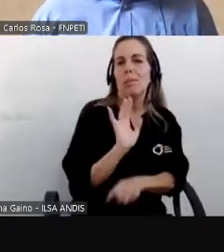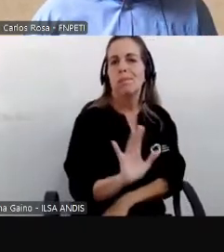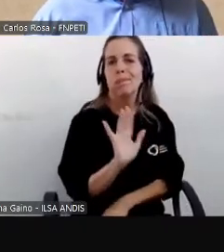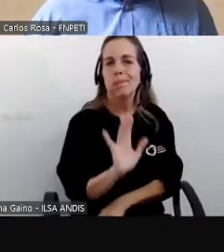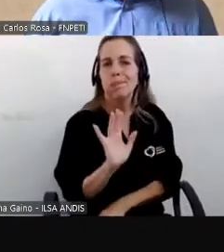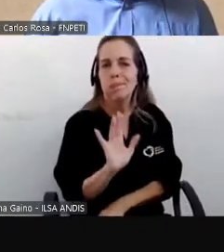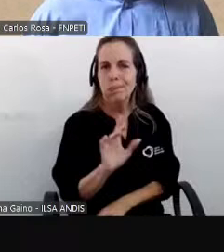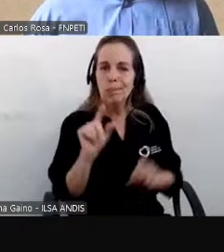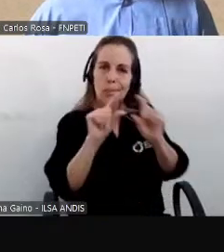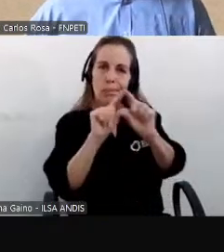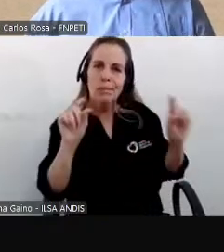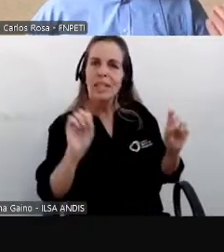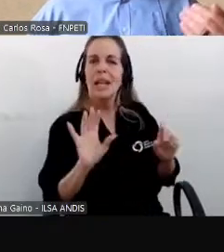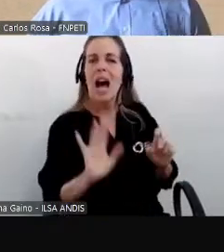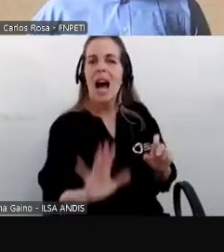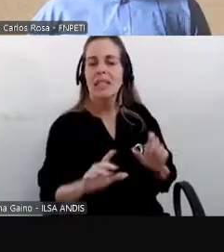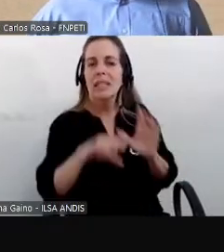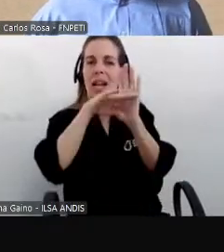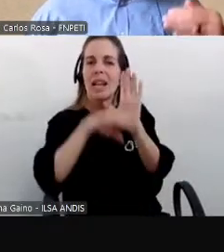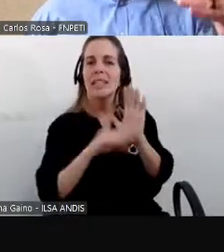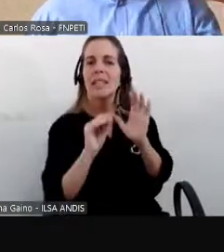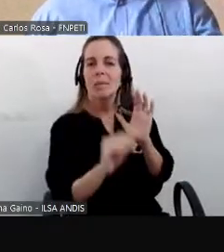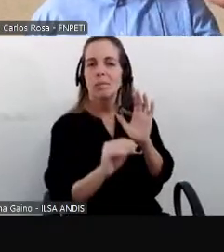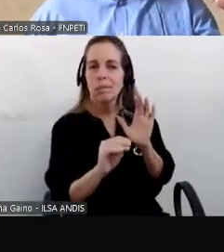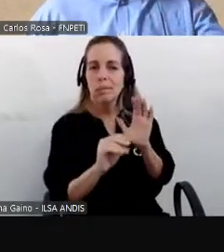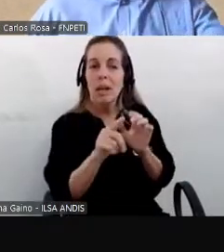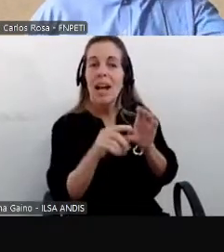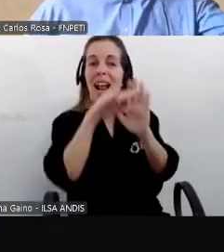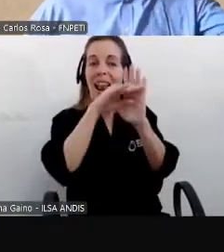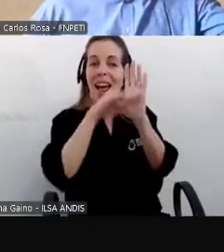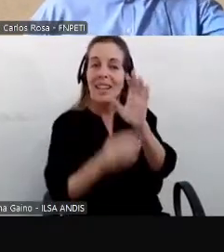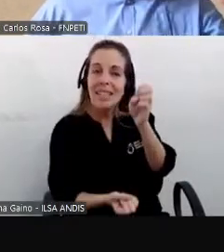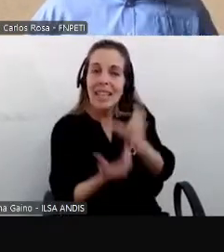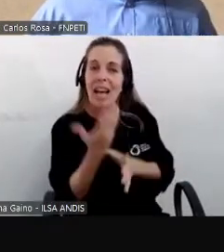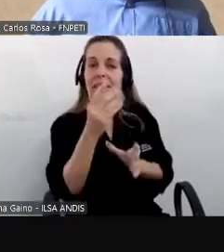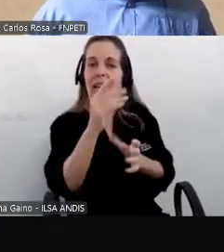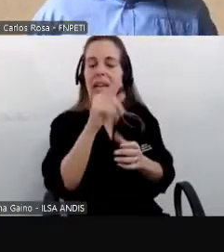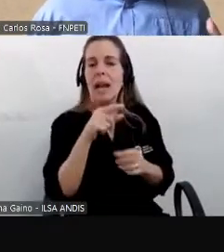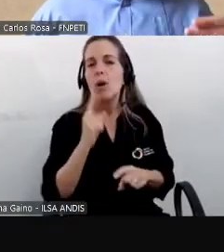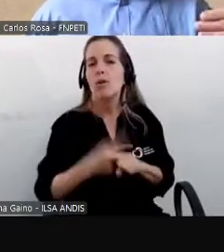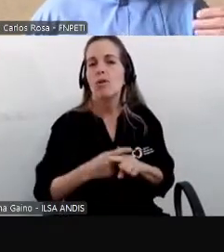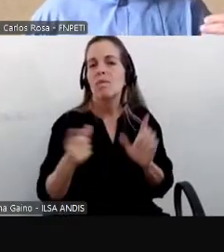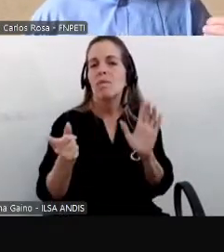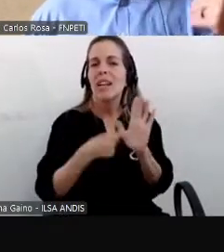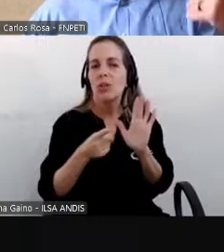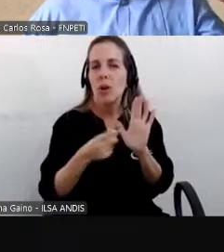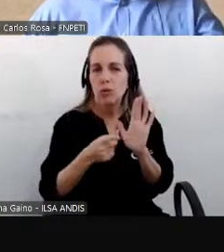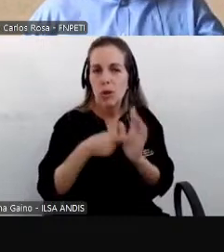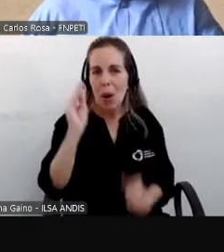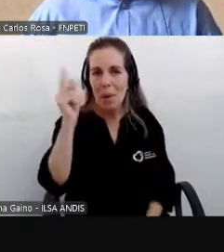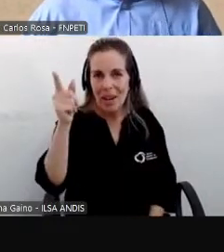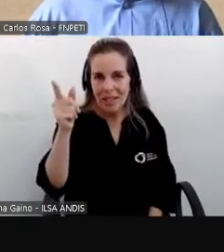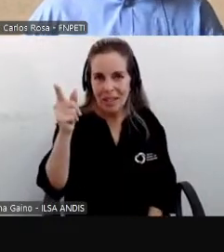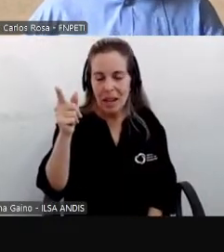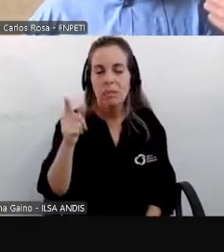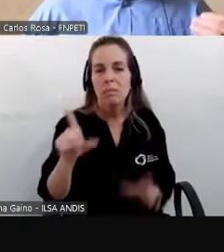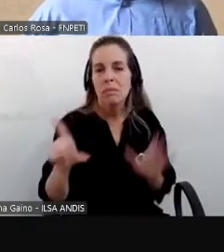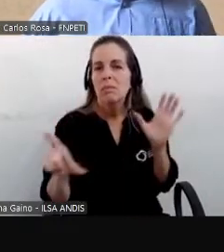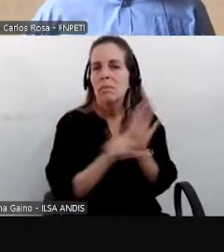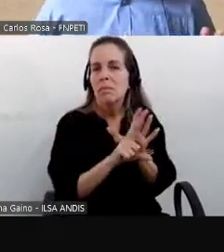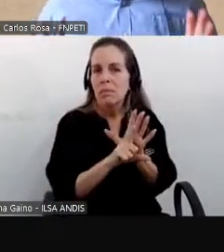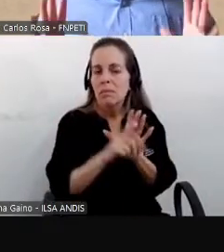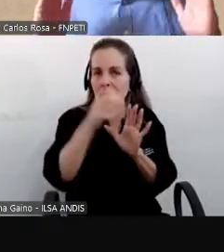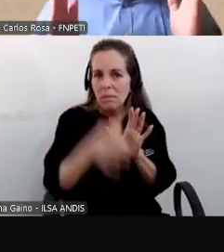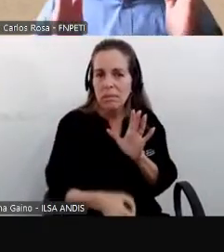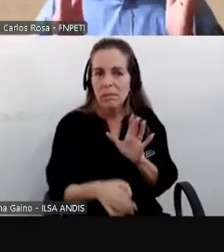slavery-like conditions. It's sort of a nickname, or an acronym, this dirty list. It was